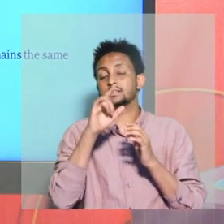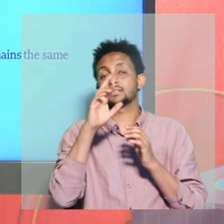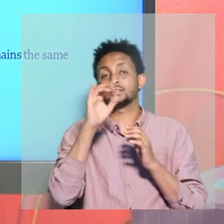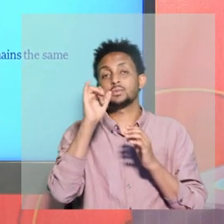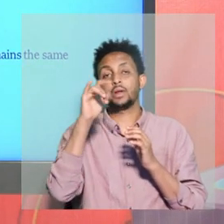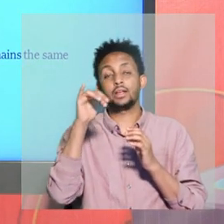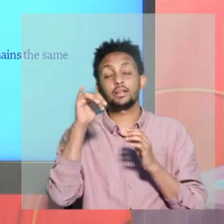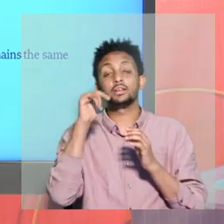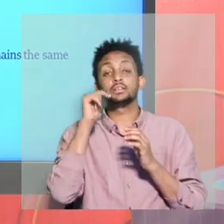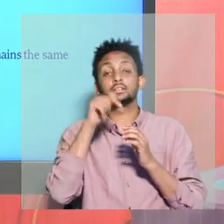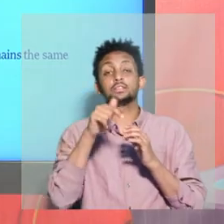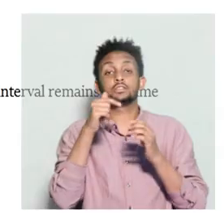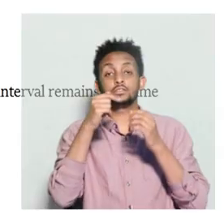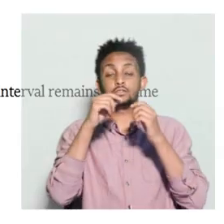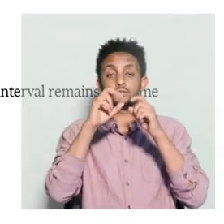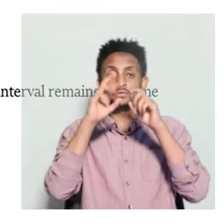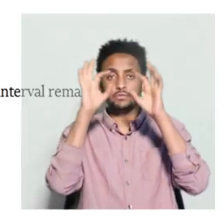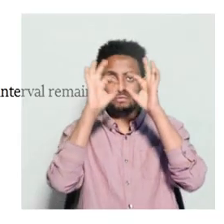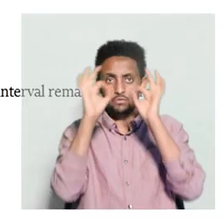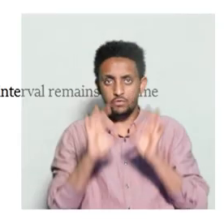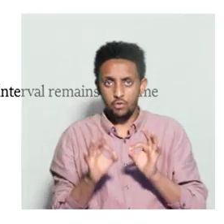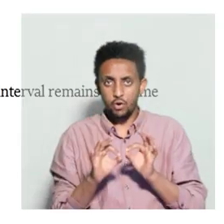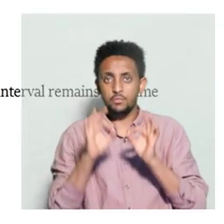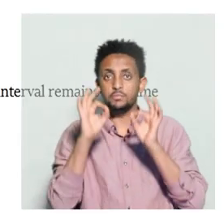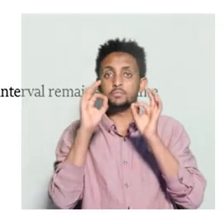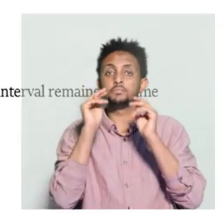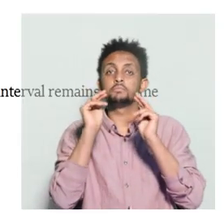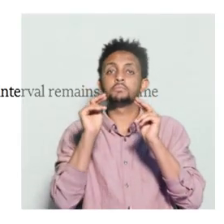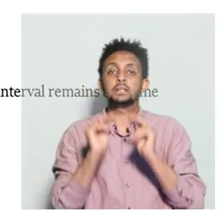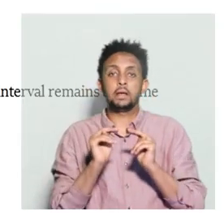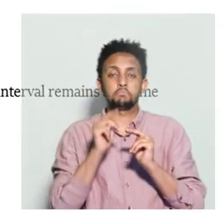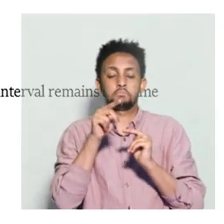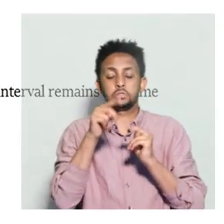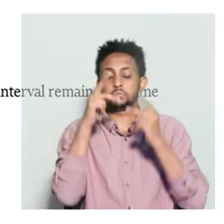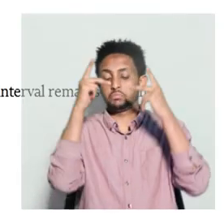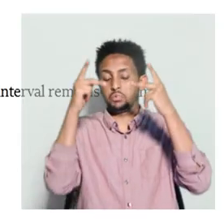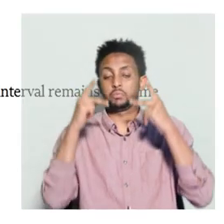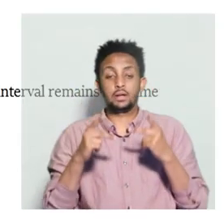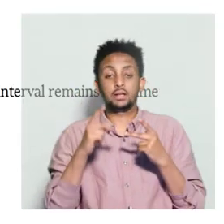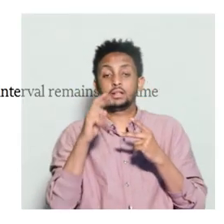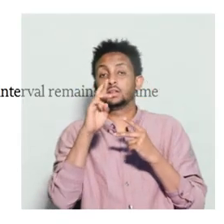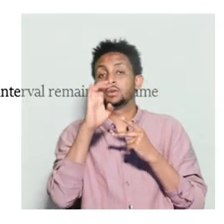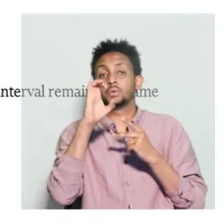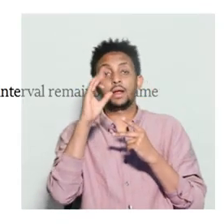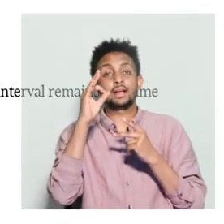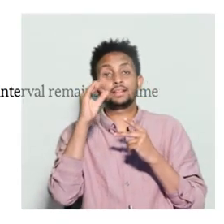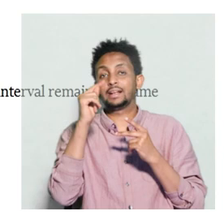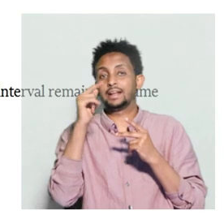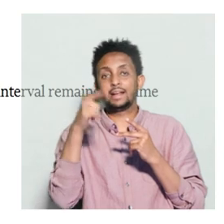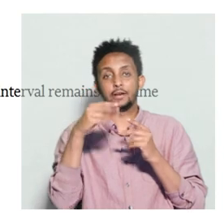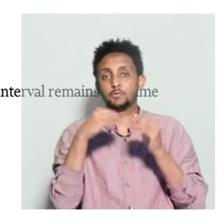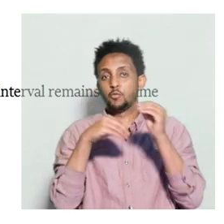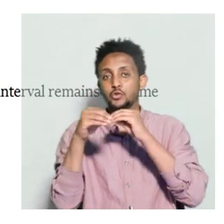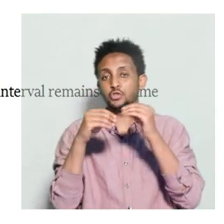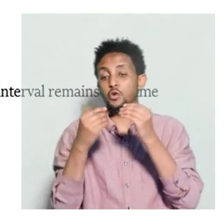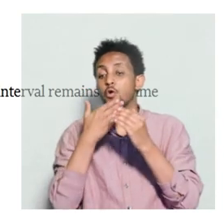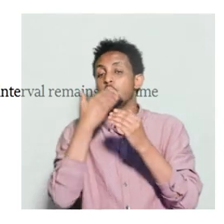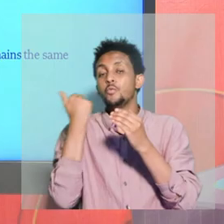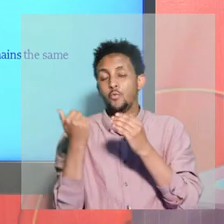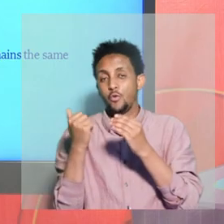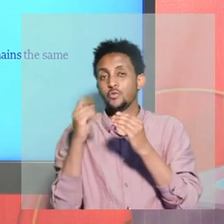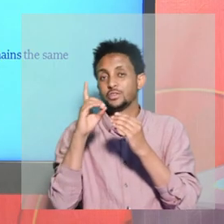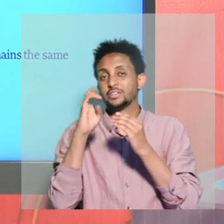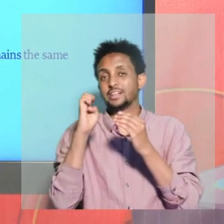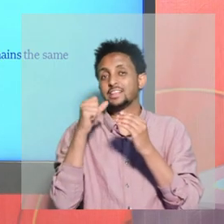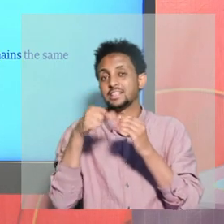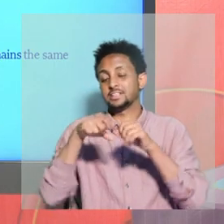forms like this, if it is a uniform medium, it will propagate rectilinear motion. But it faces a more denser medium